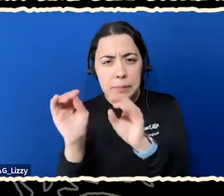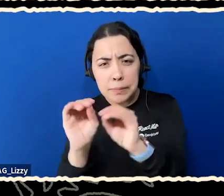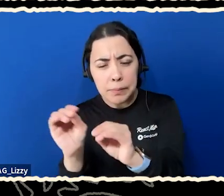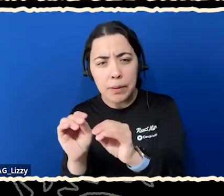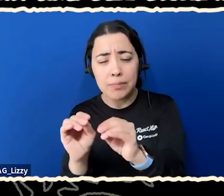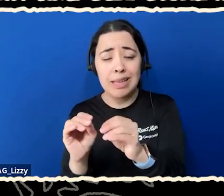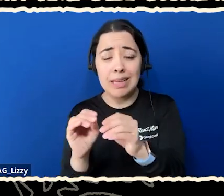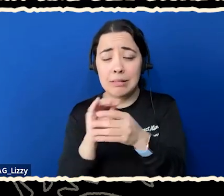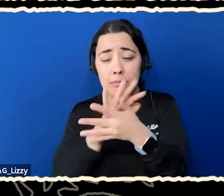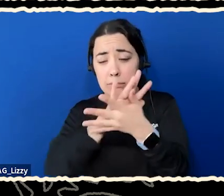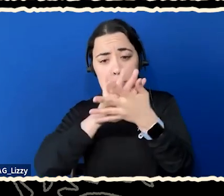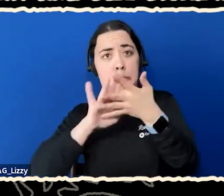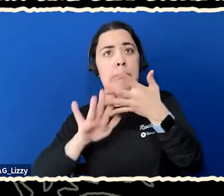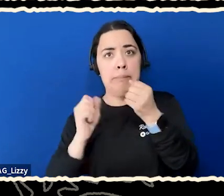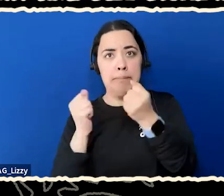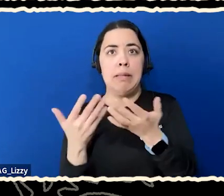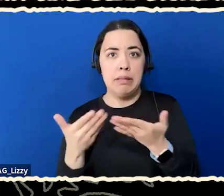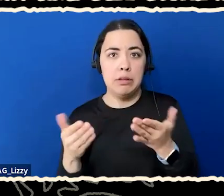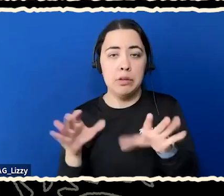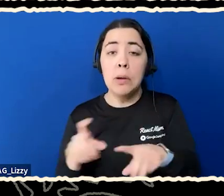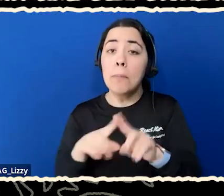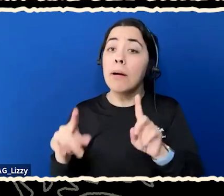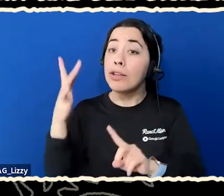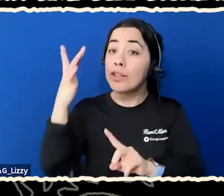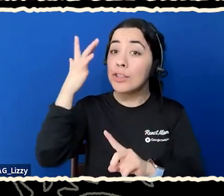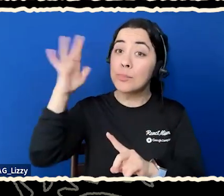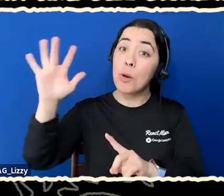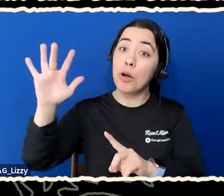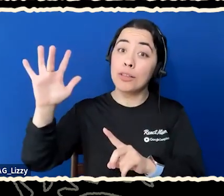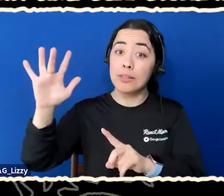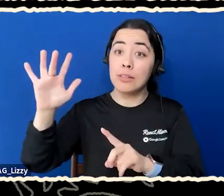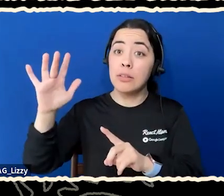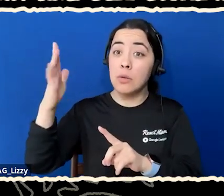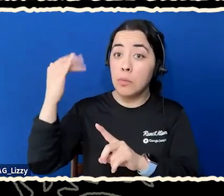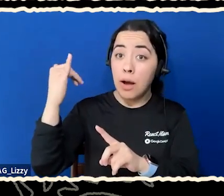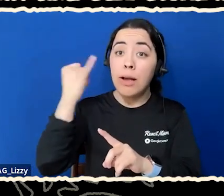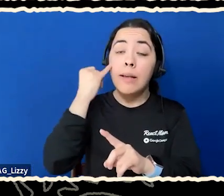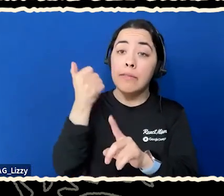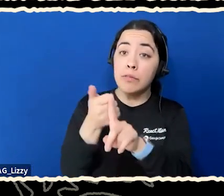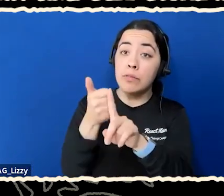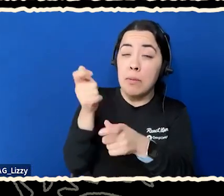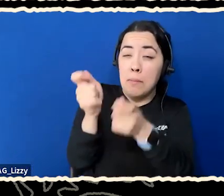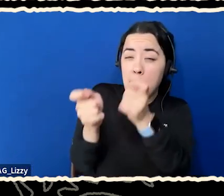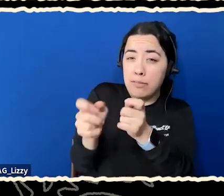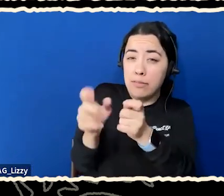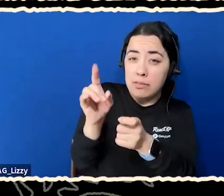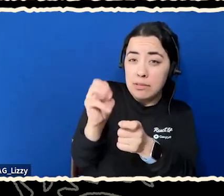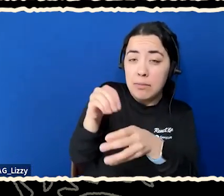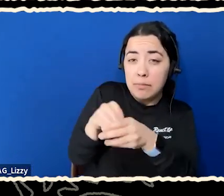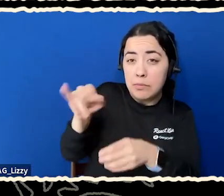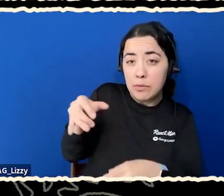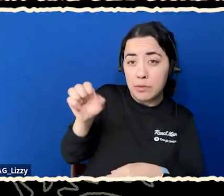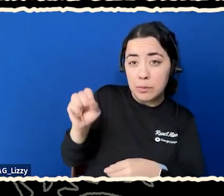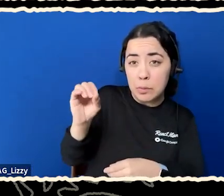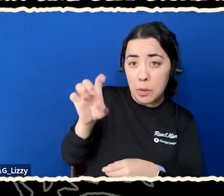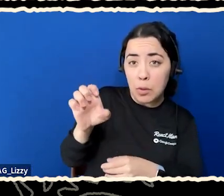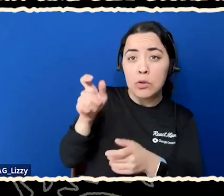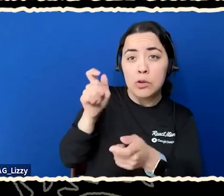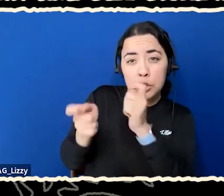But it's a smart waterfall. When you modify the DOM in your JavaScript code, say change an element's